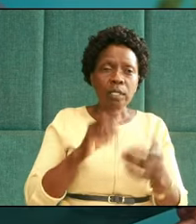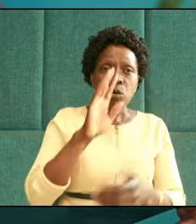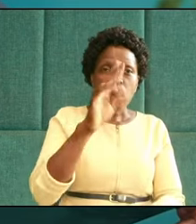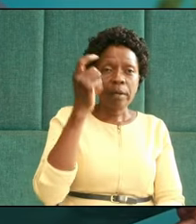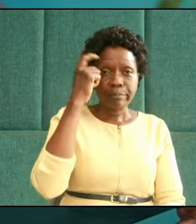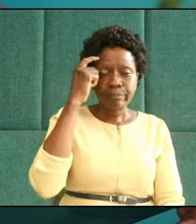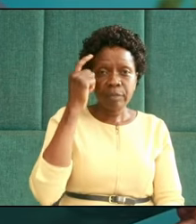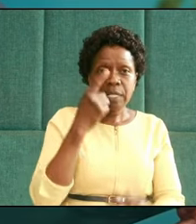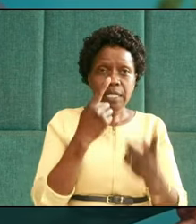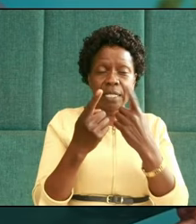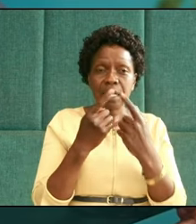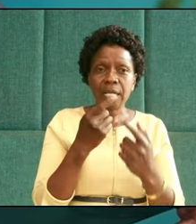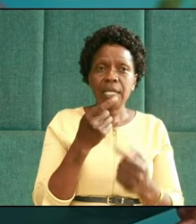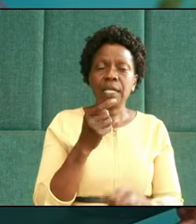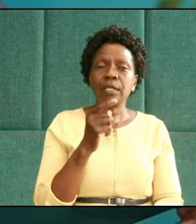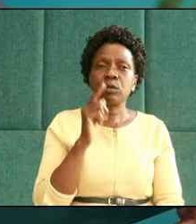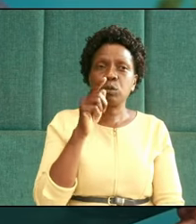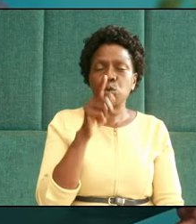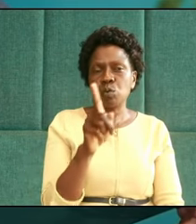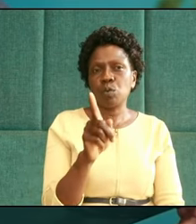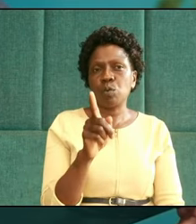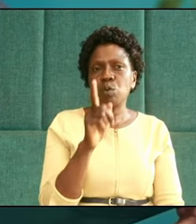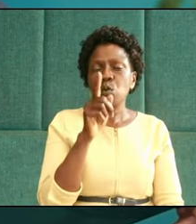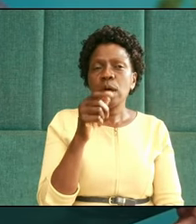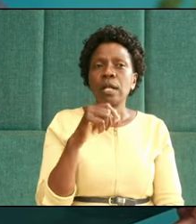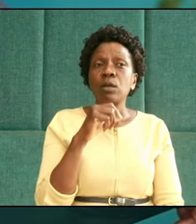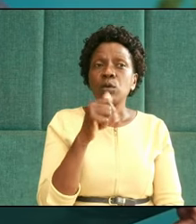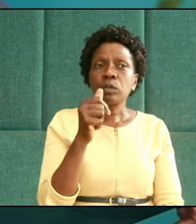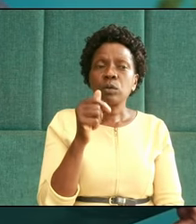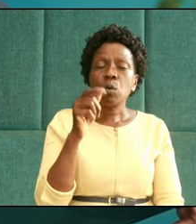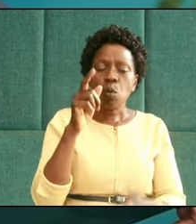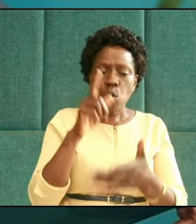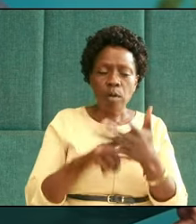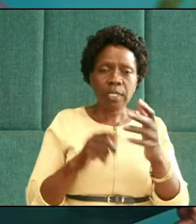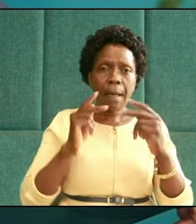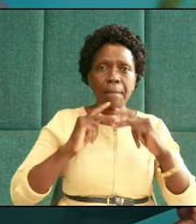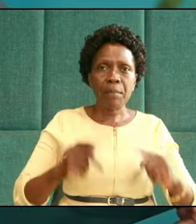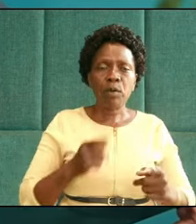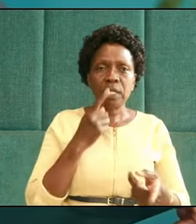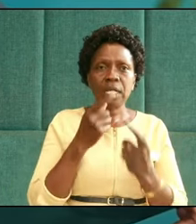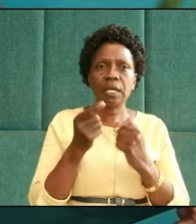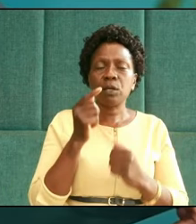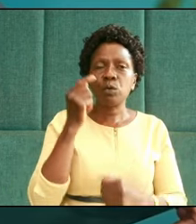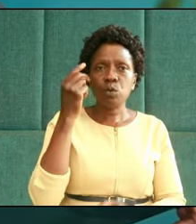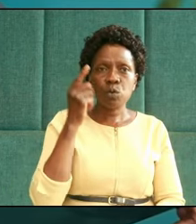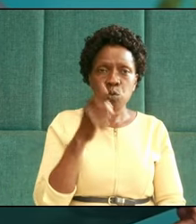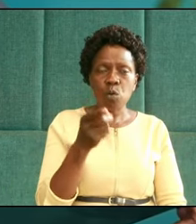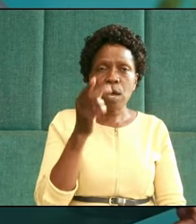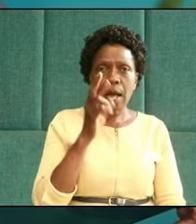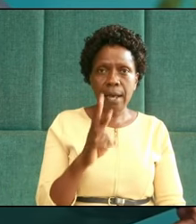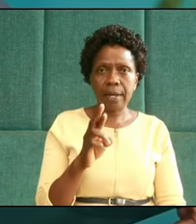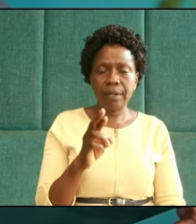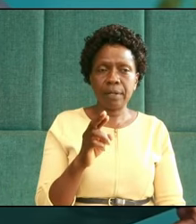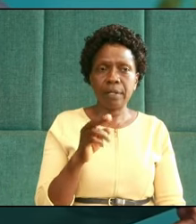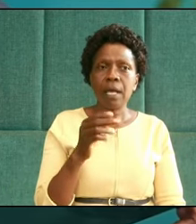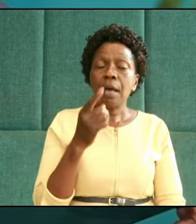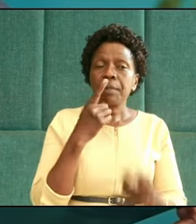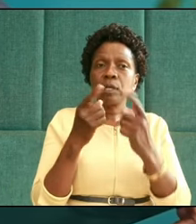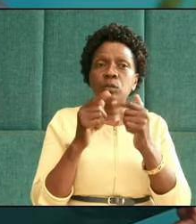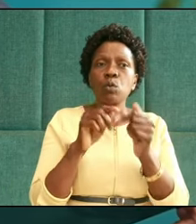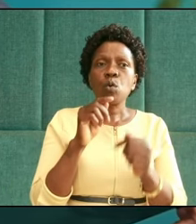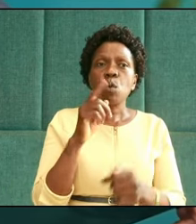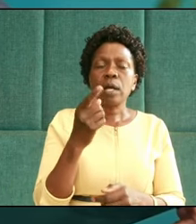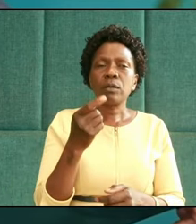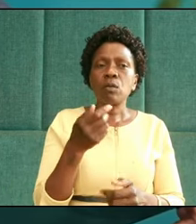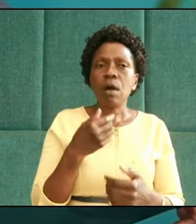not what people say you are. I want to speak to somebody who wants to hurt a family, that those